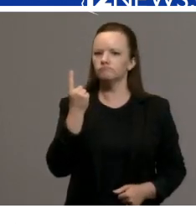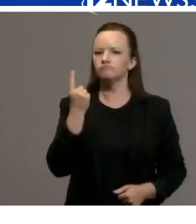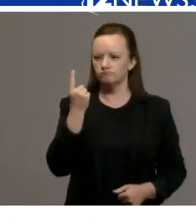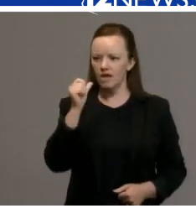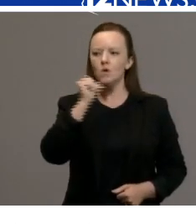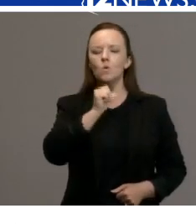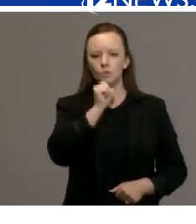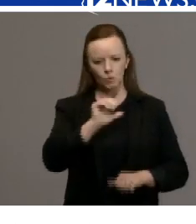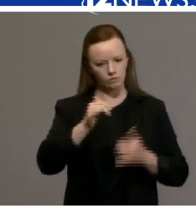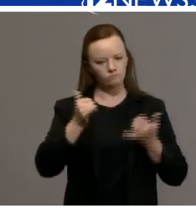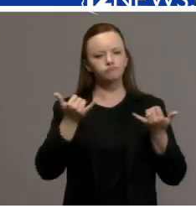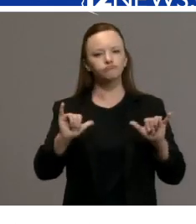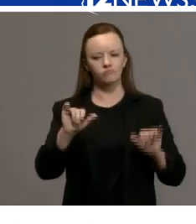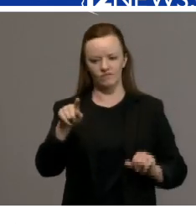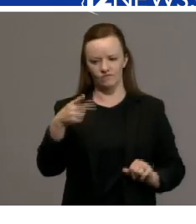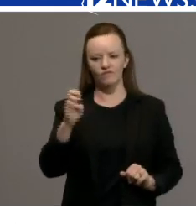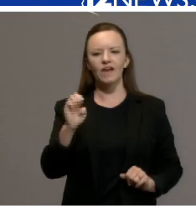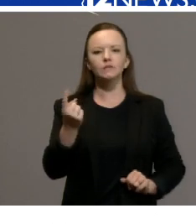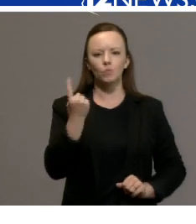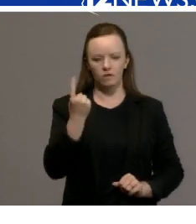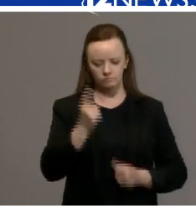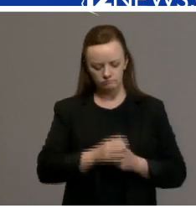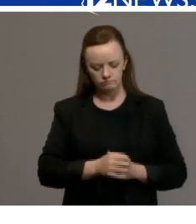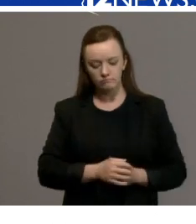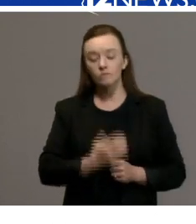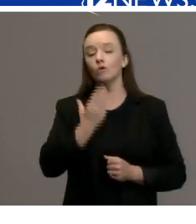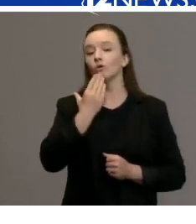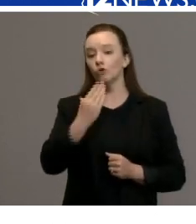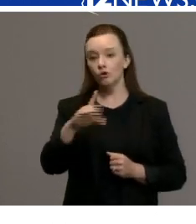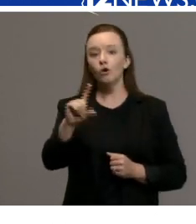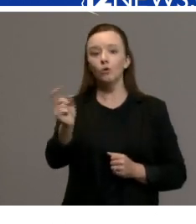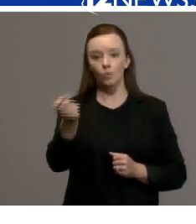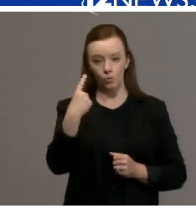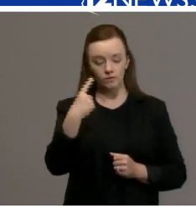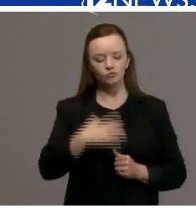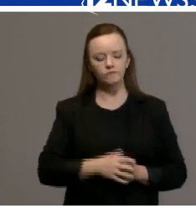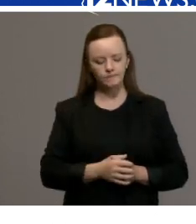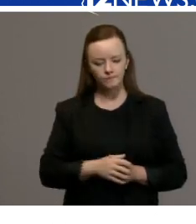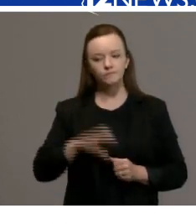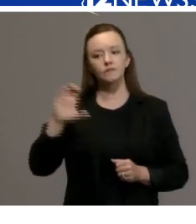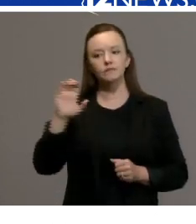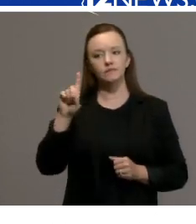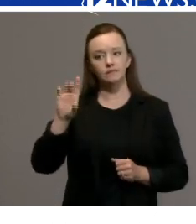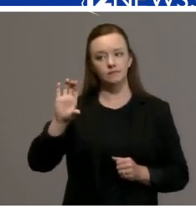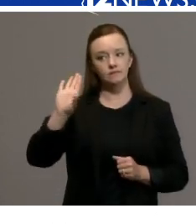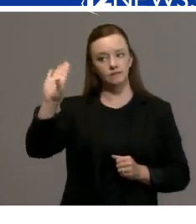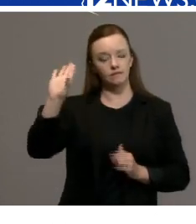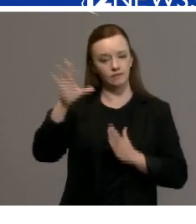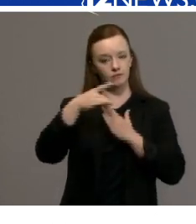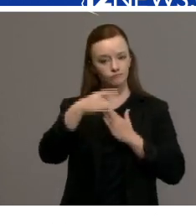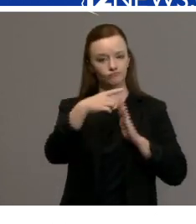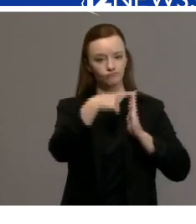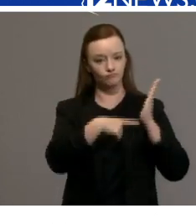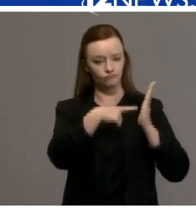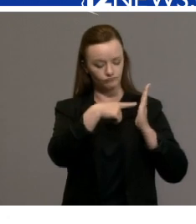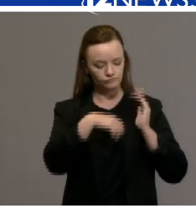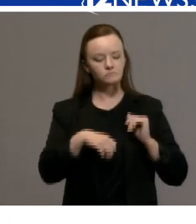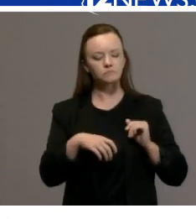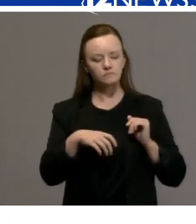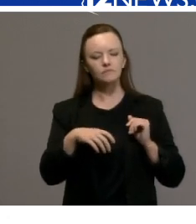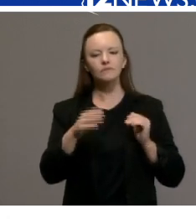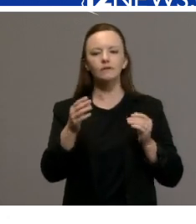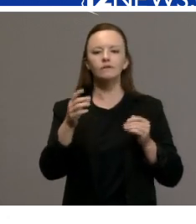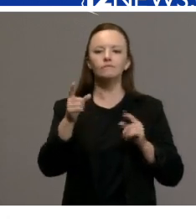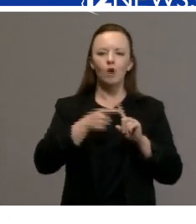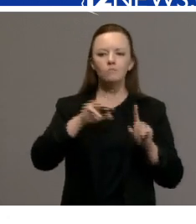question. The guidelines from the Centers for Disease Control and the White House give you measurements around